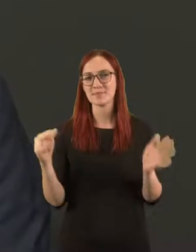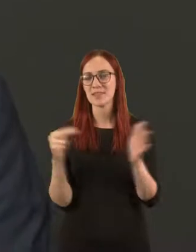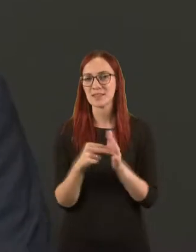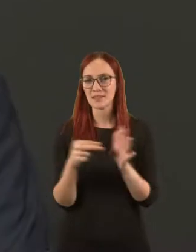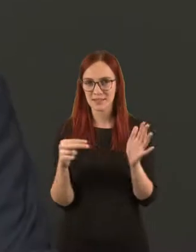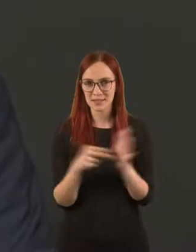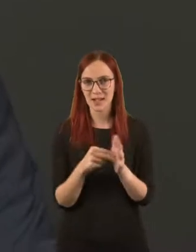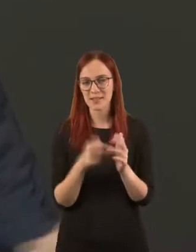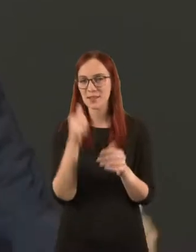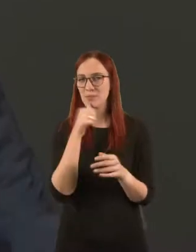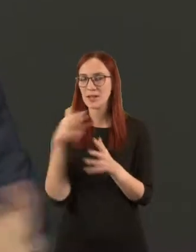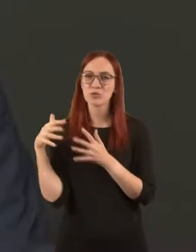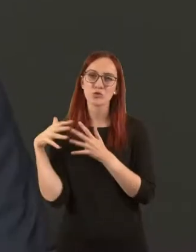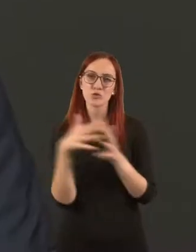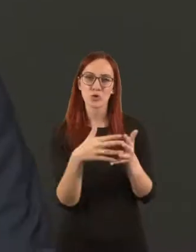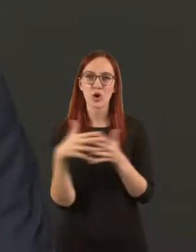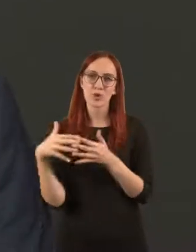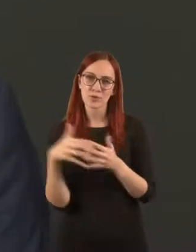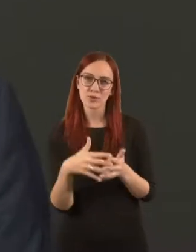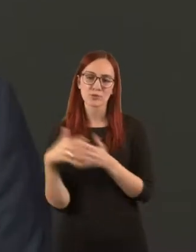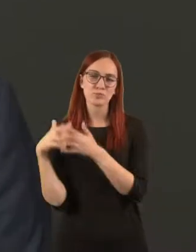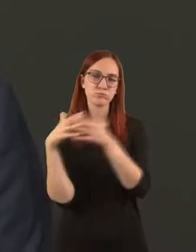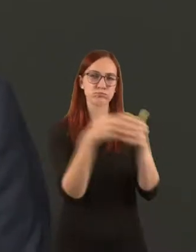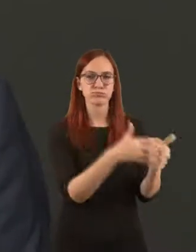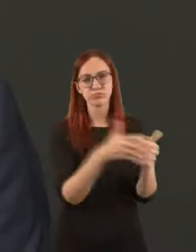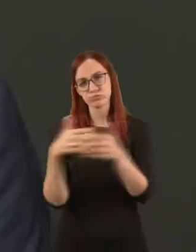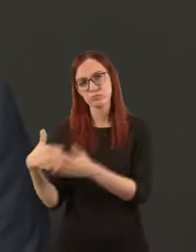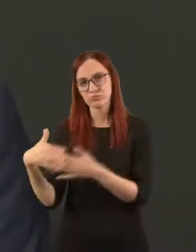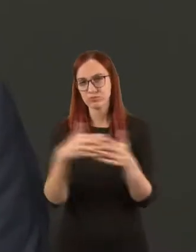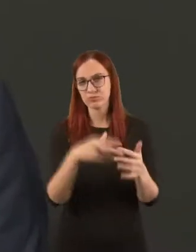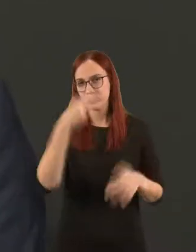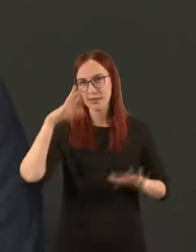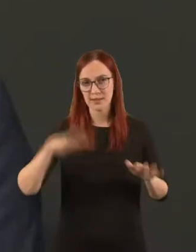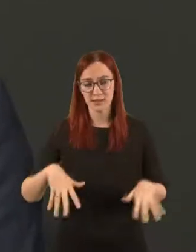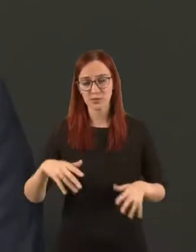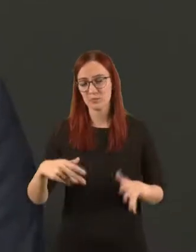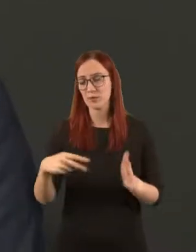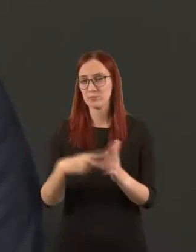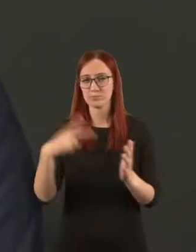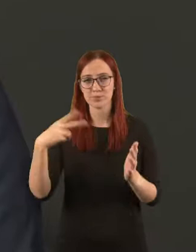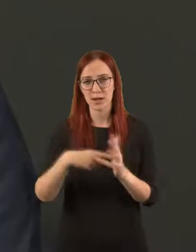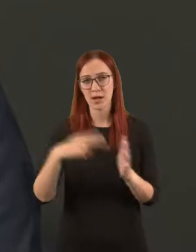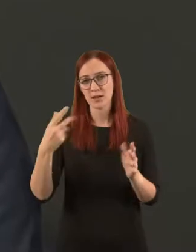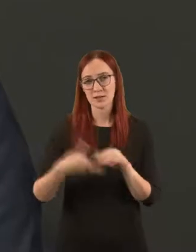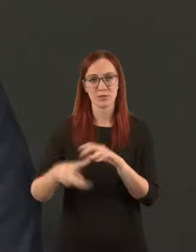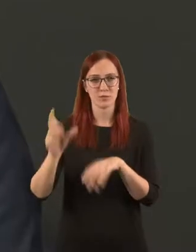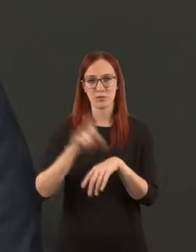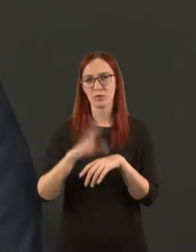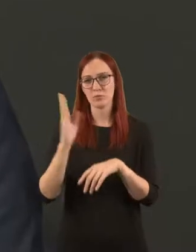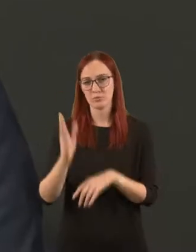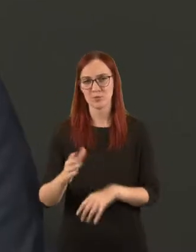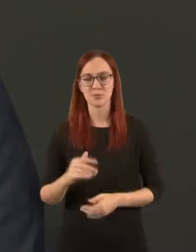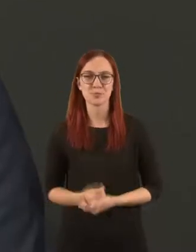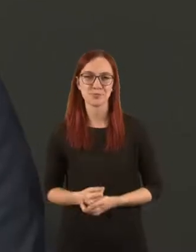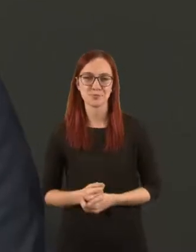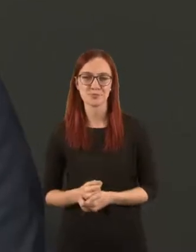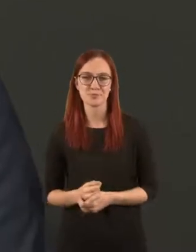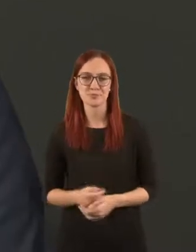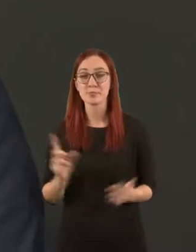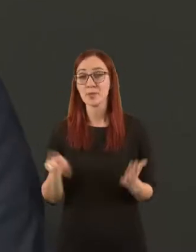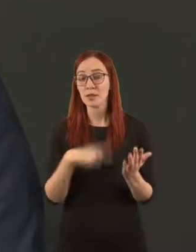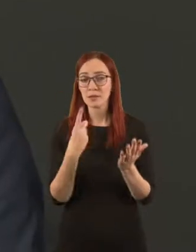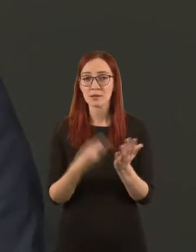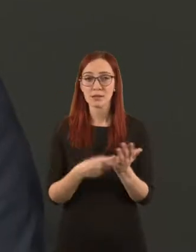use charge. And therefore, it will increase the price of